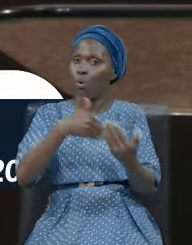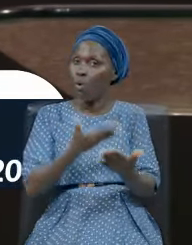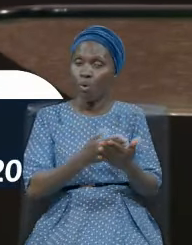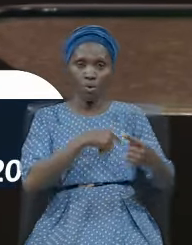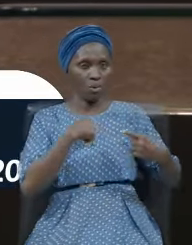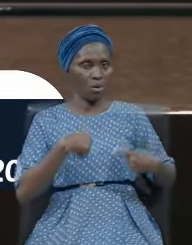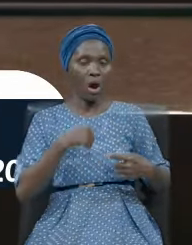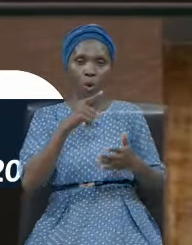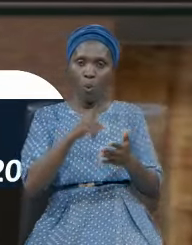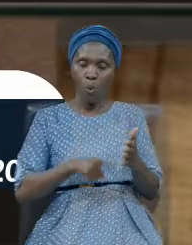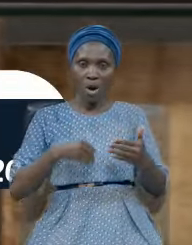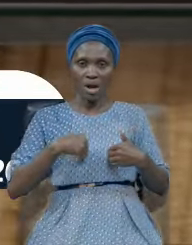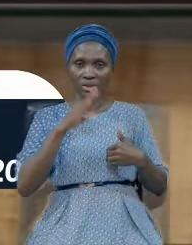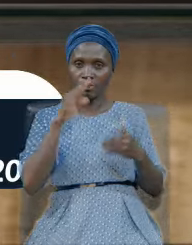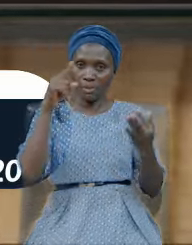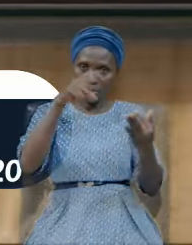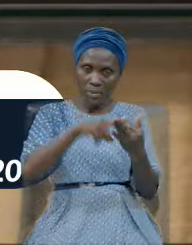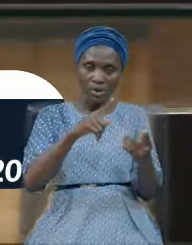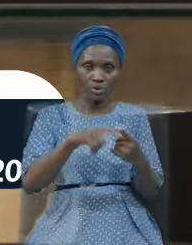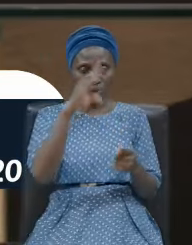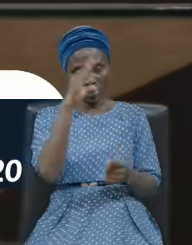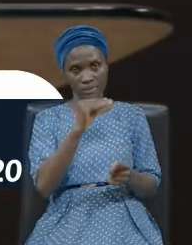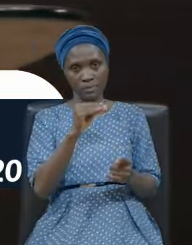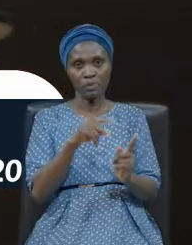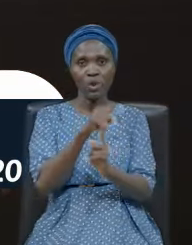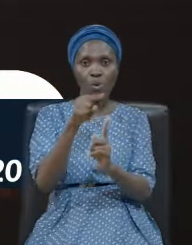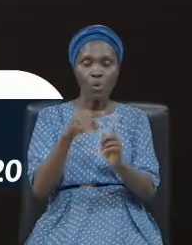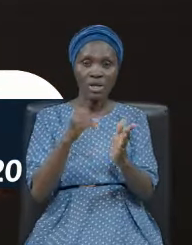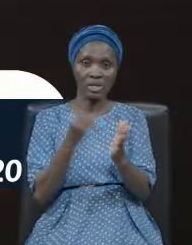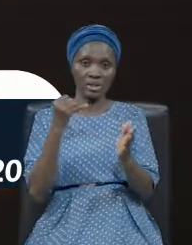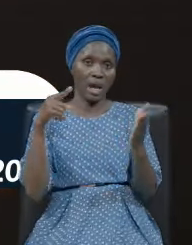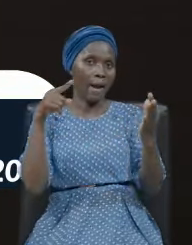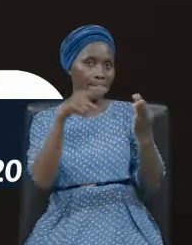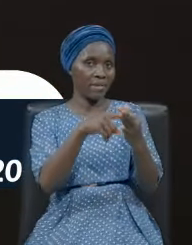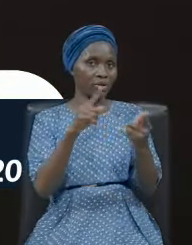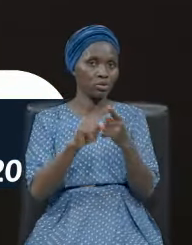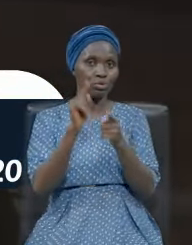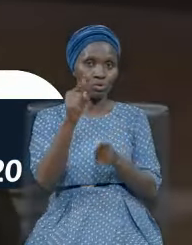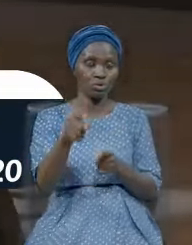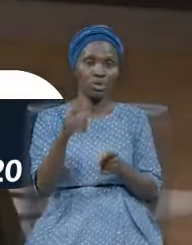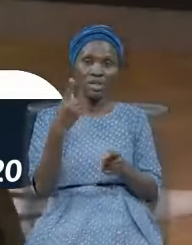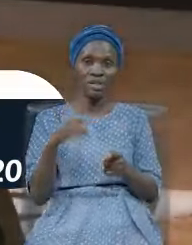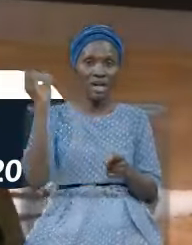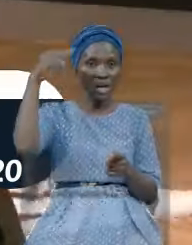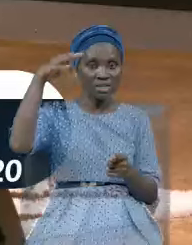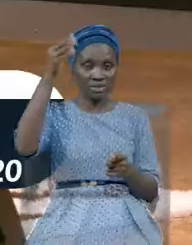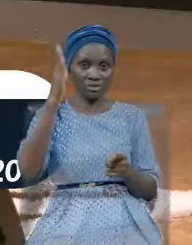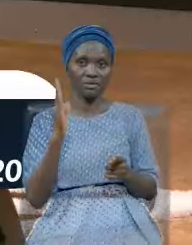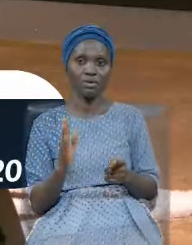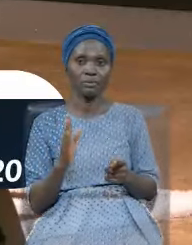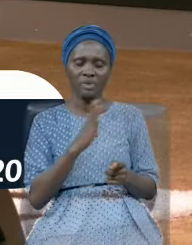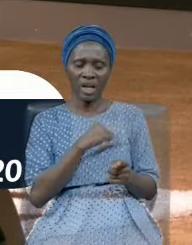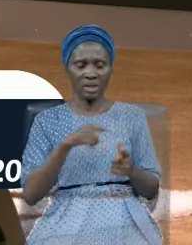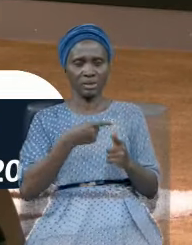unto him. And when it appears to you, the grace of God, you suddenly realize it's mine. I